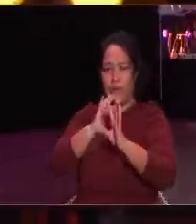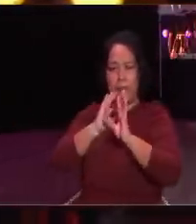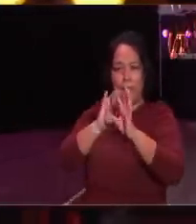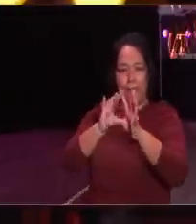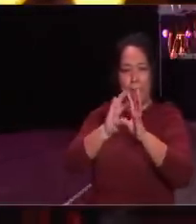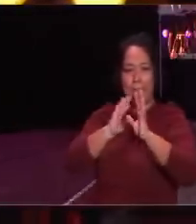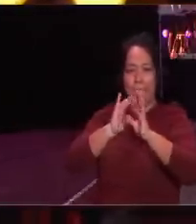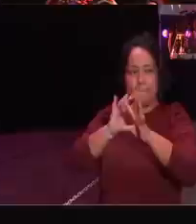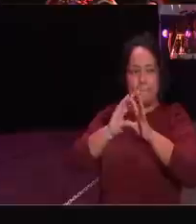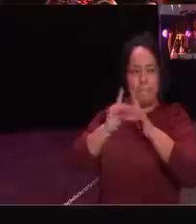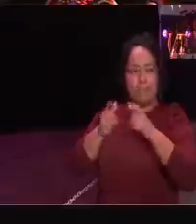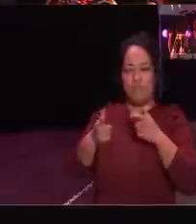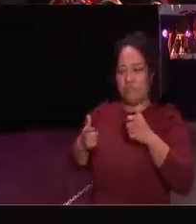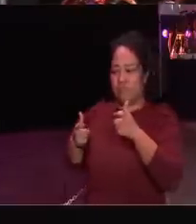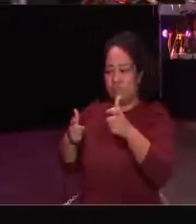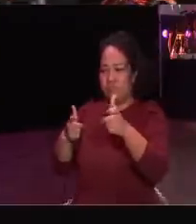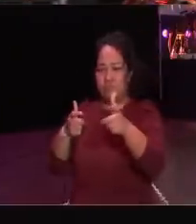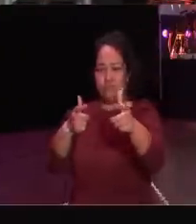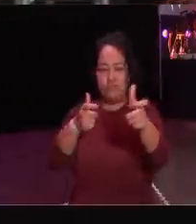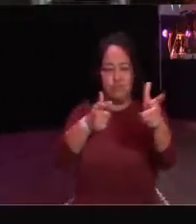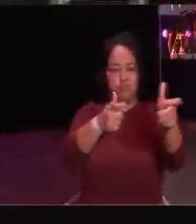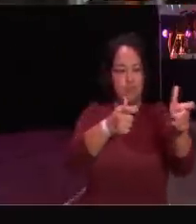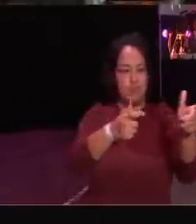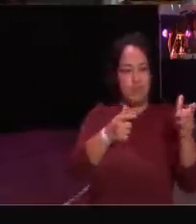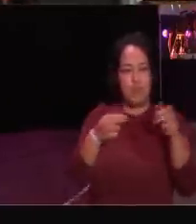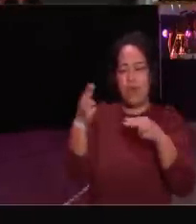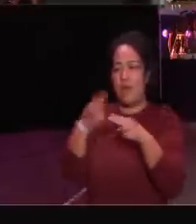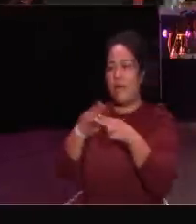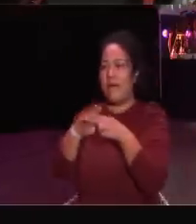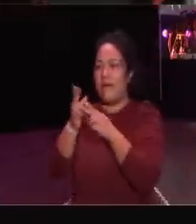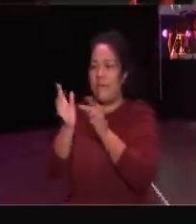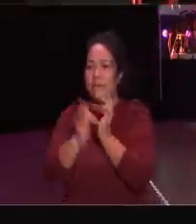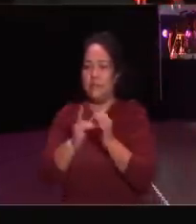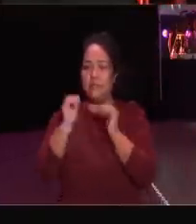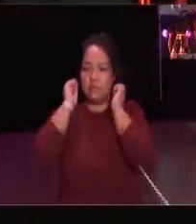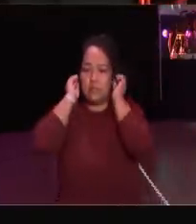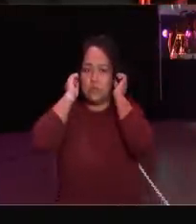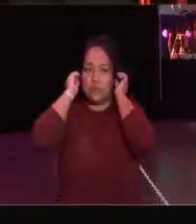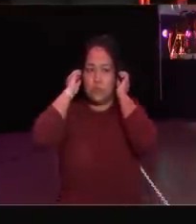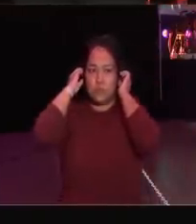Corre, hermano, corre en el nombre del Señor y alaba a Dios. Aleluya.